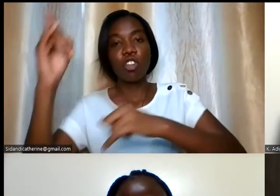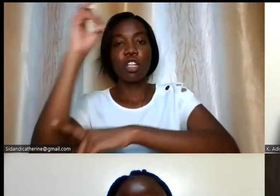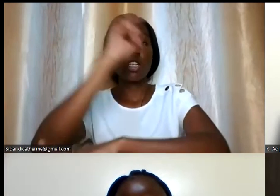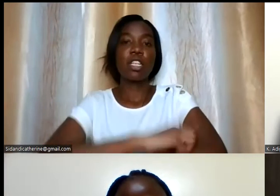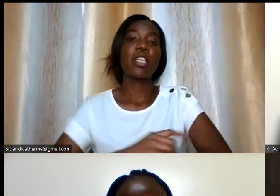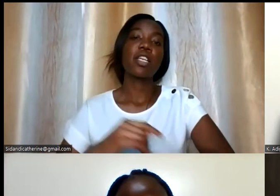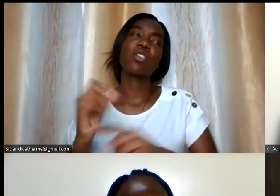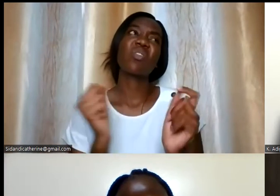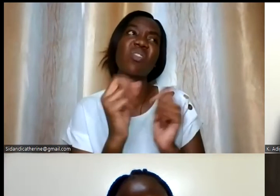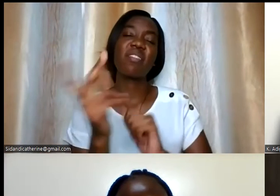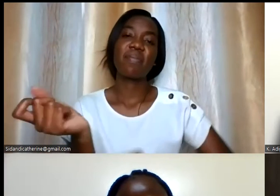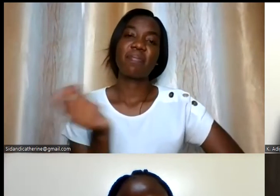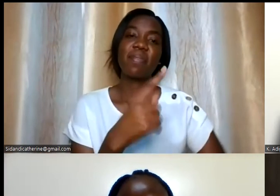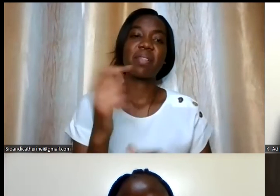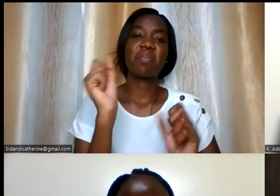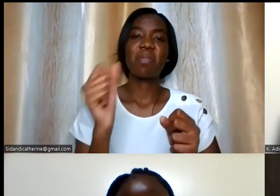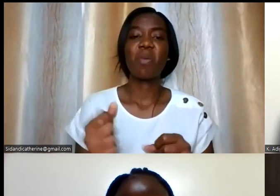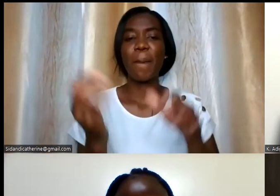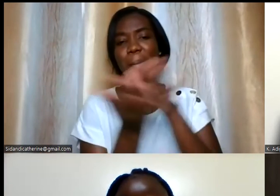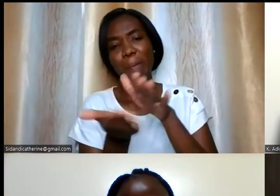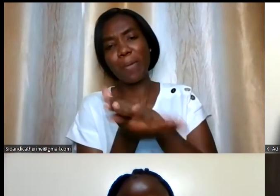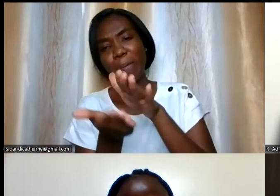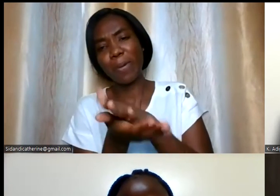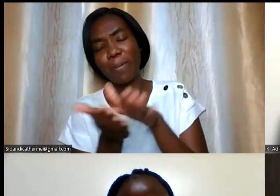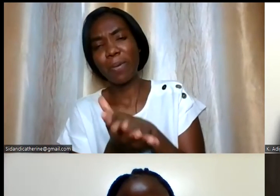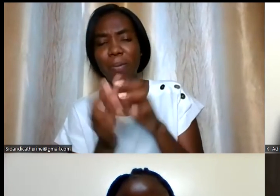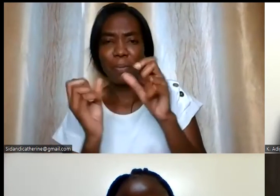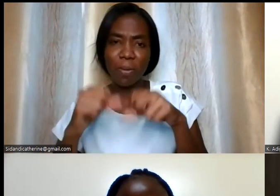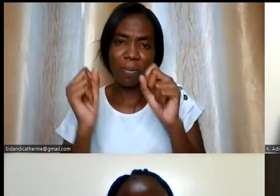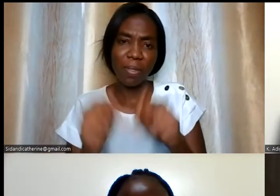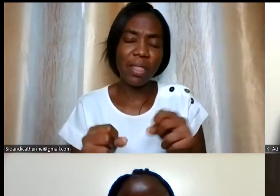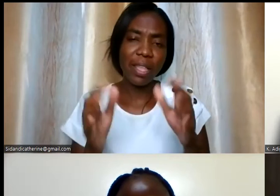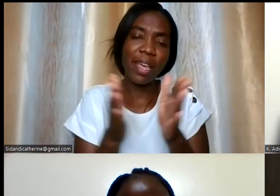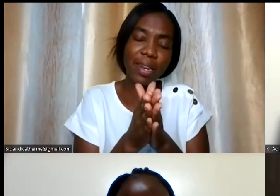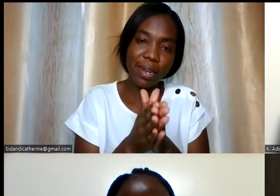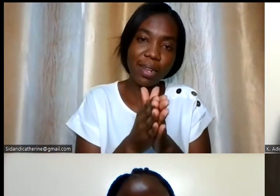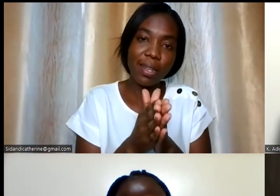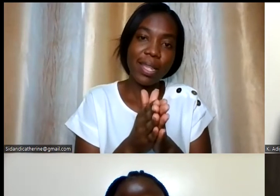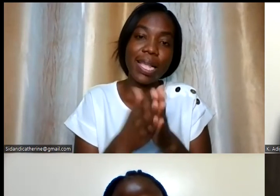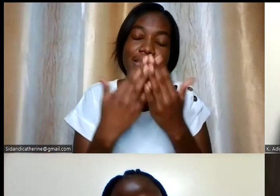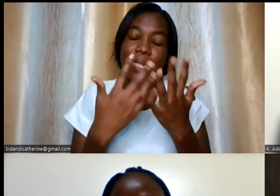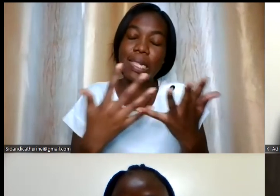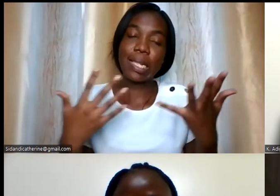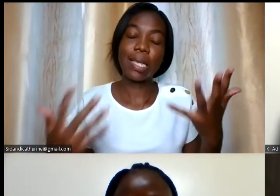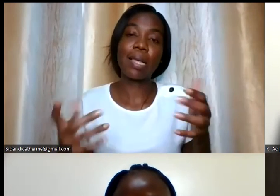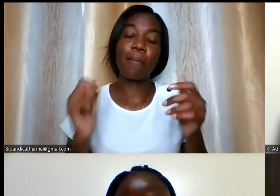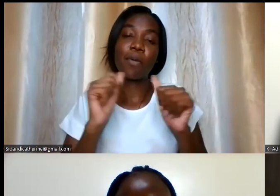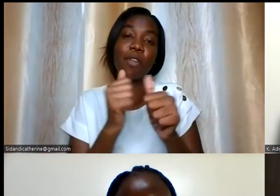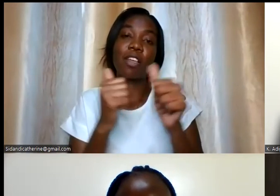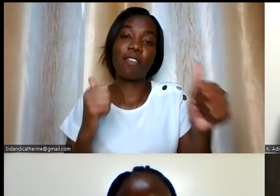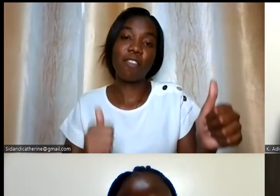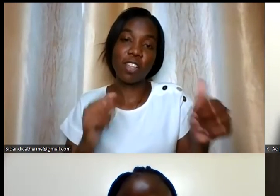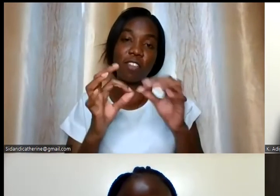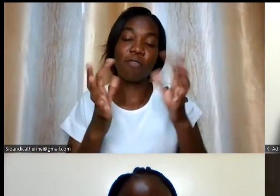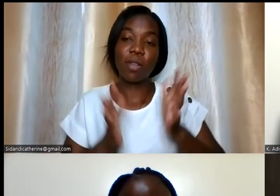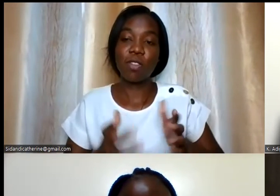down the line, you would have piled up potential or actual litigations that you could have avoided if somebody were advising you correctly